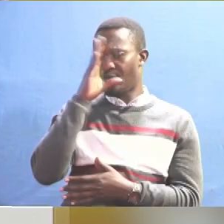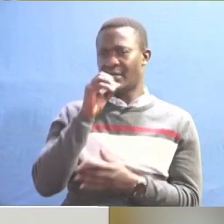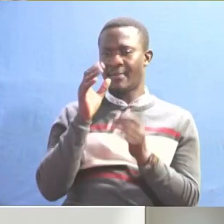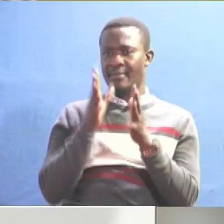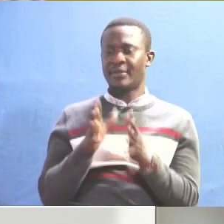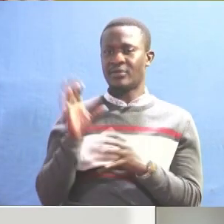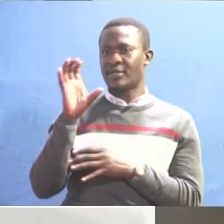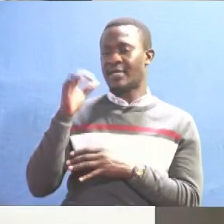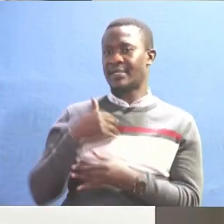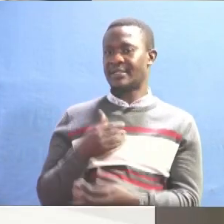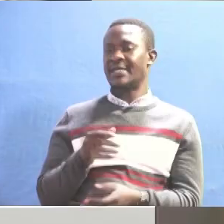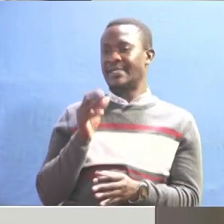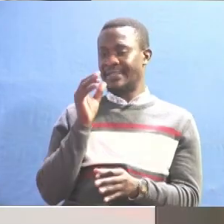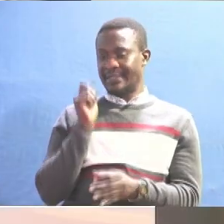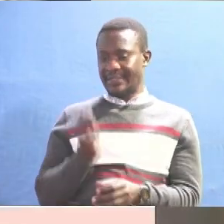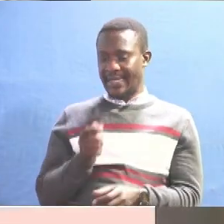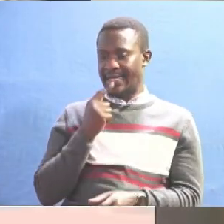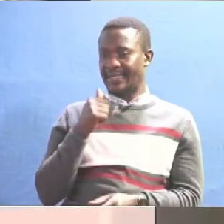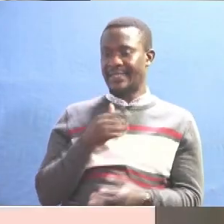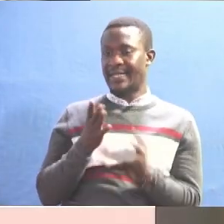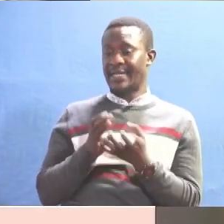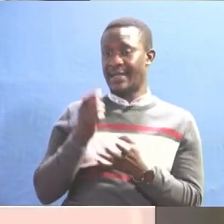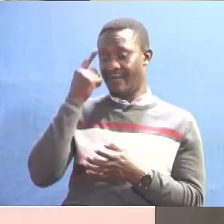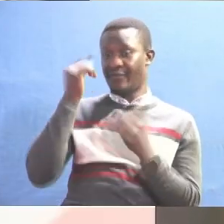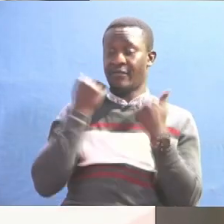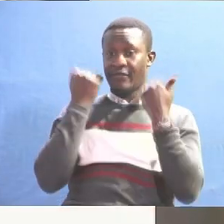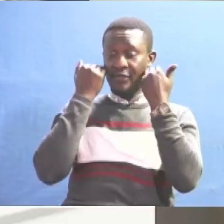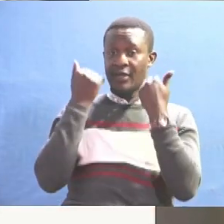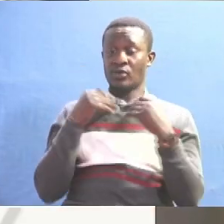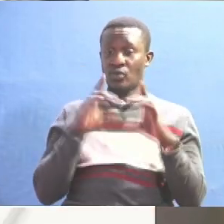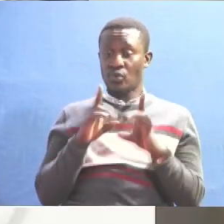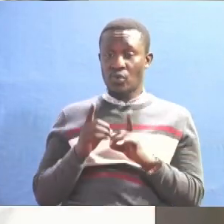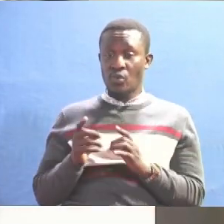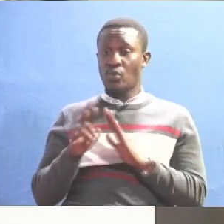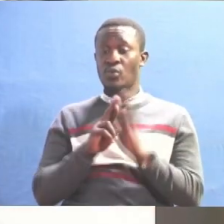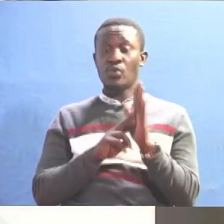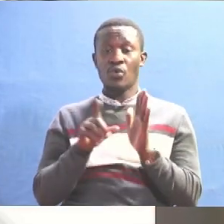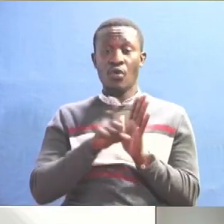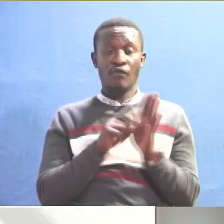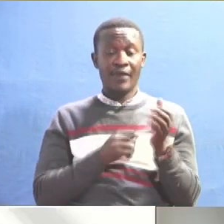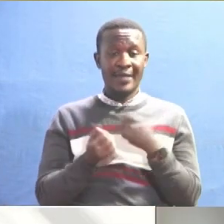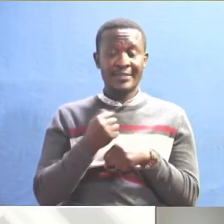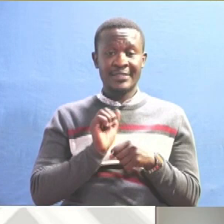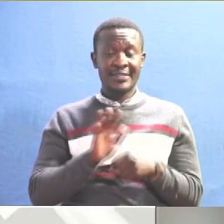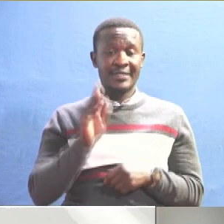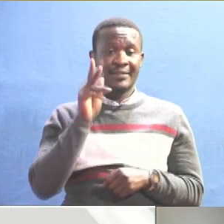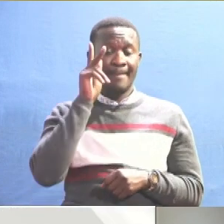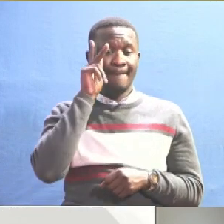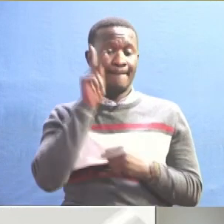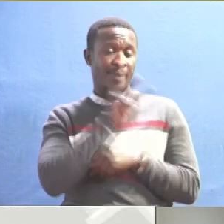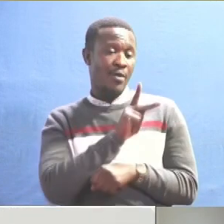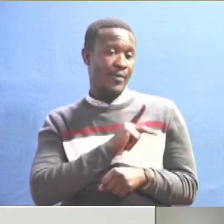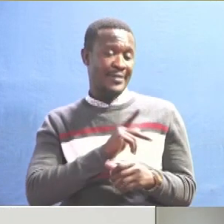case. The judge emphasized the need for the court to uphold the rule of law while exercising its power within